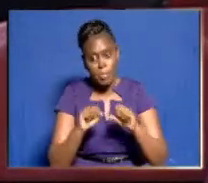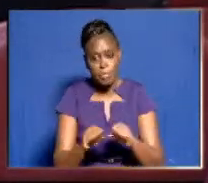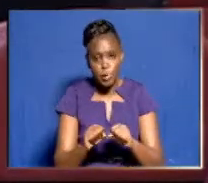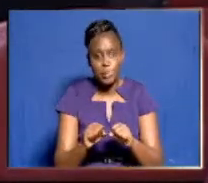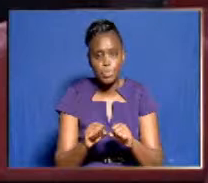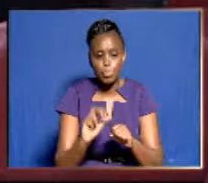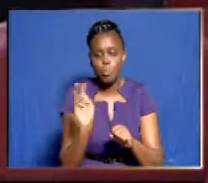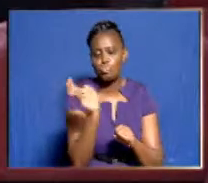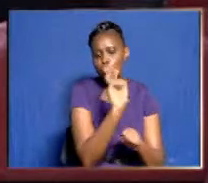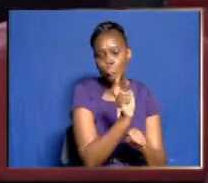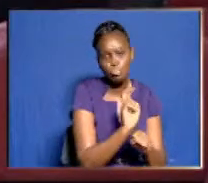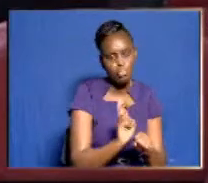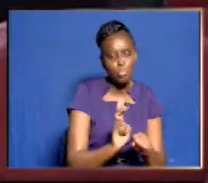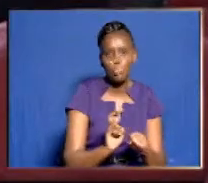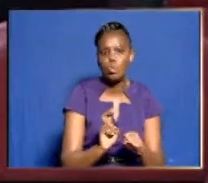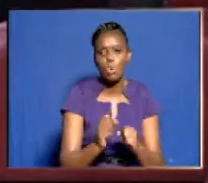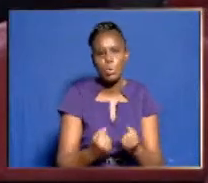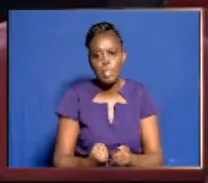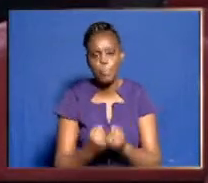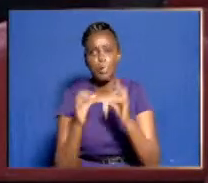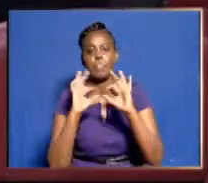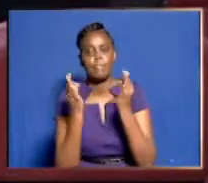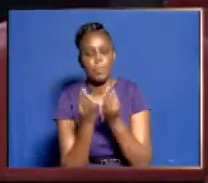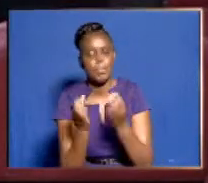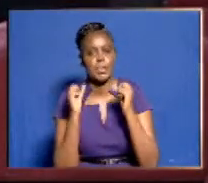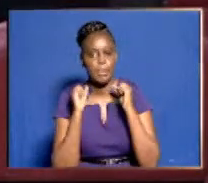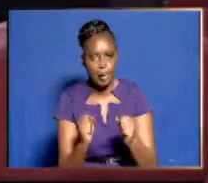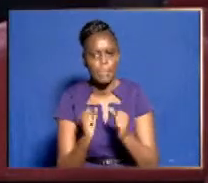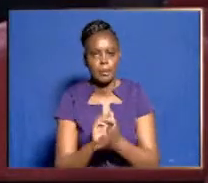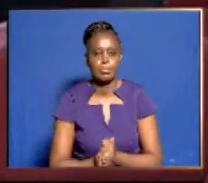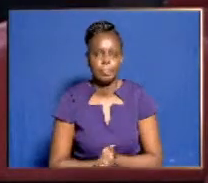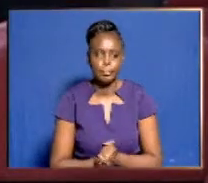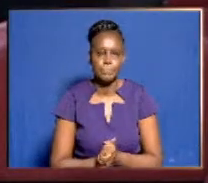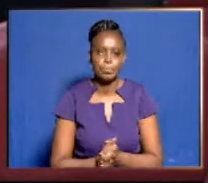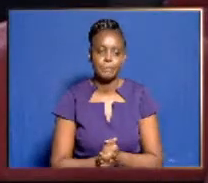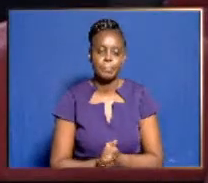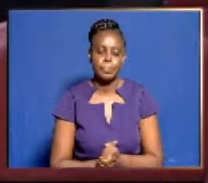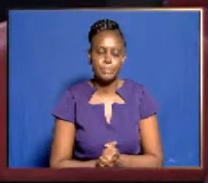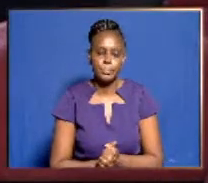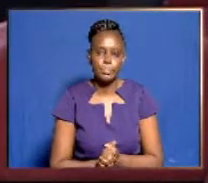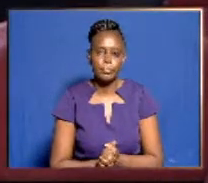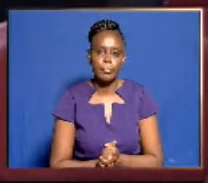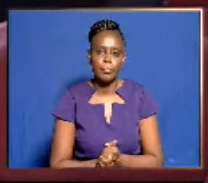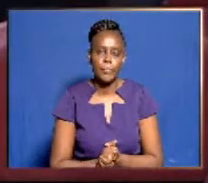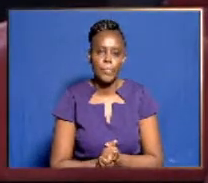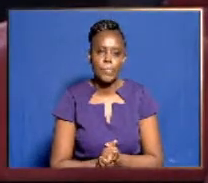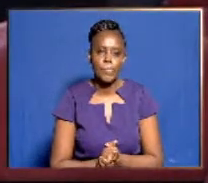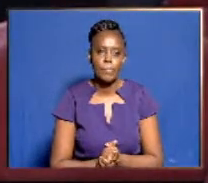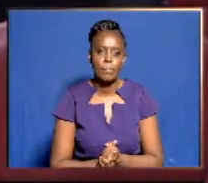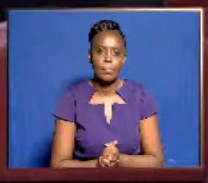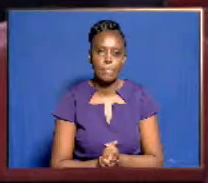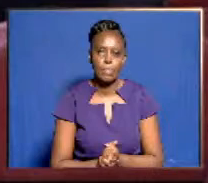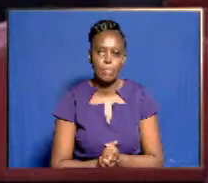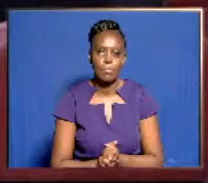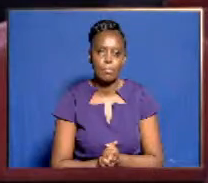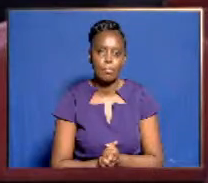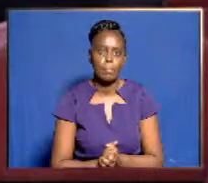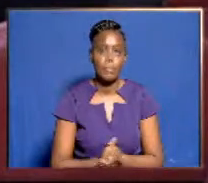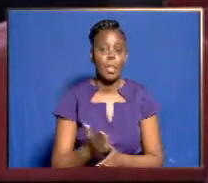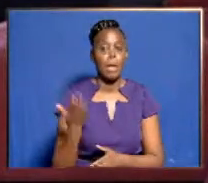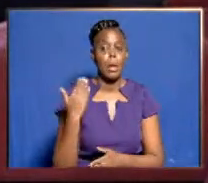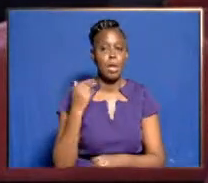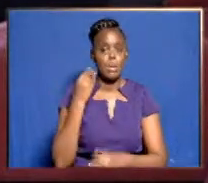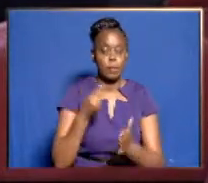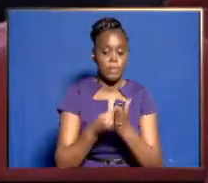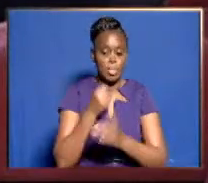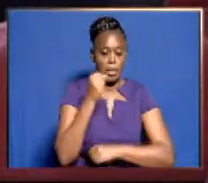fend for their families. Honorable Speaker, in the last financial year, we